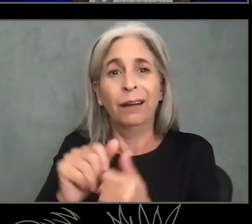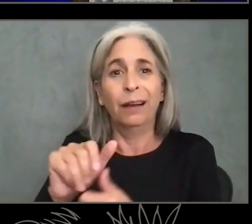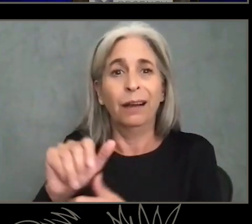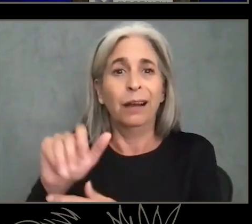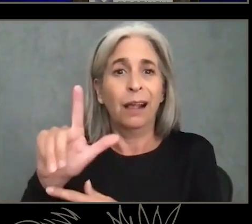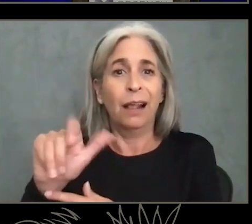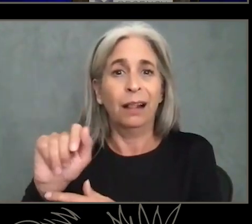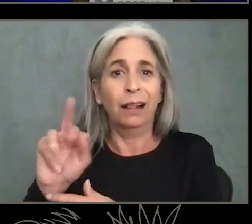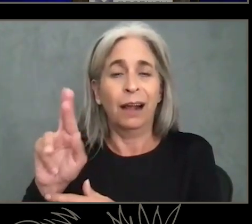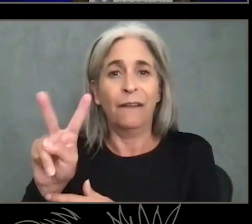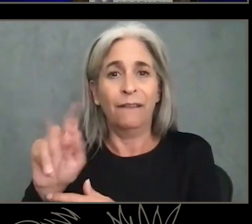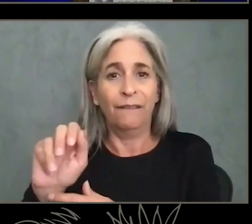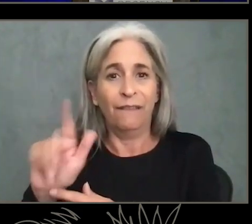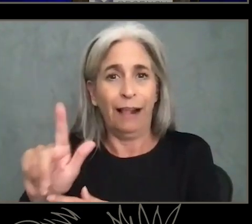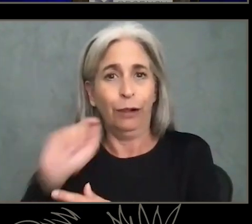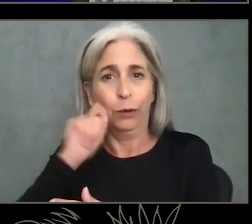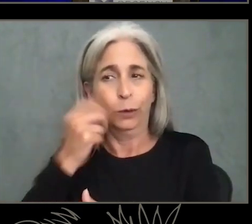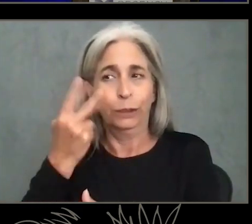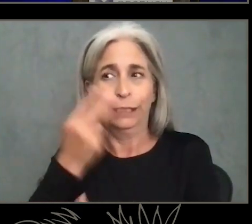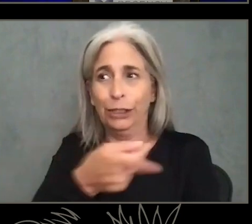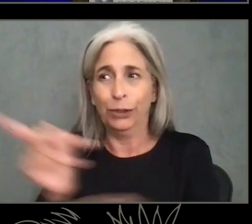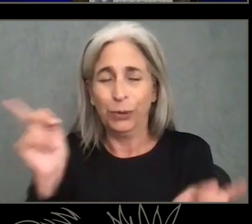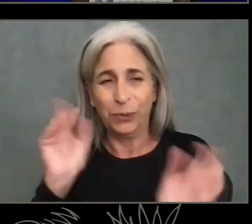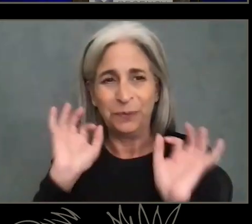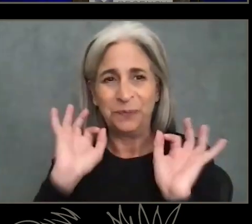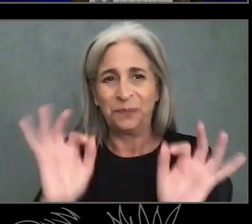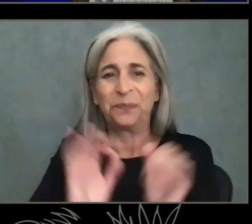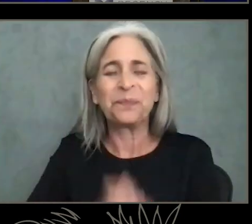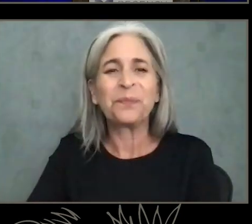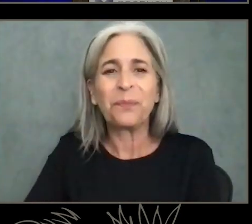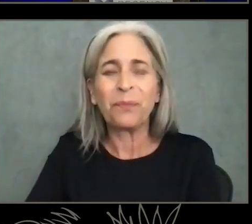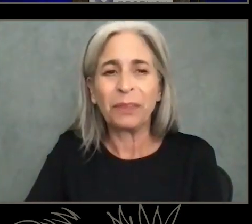Laravel. So pretty cool to see, full circle.